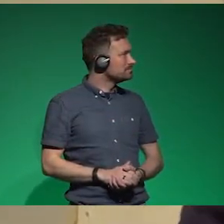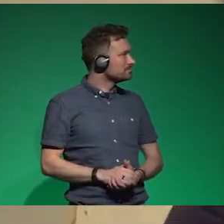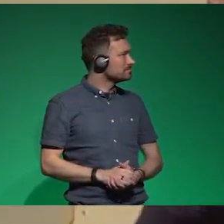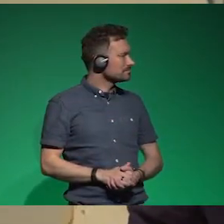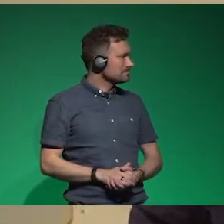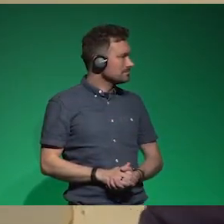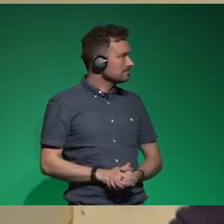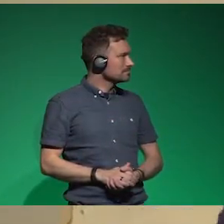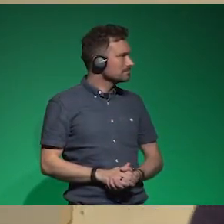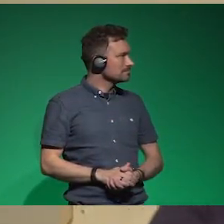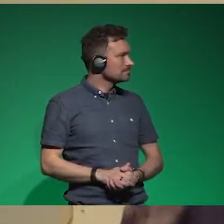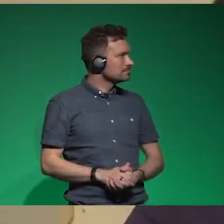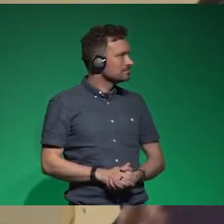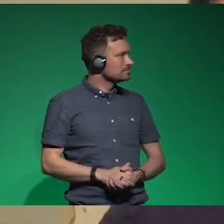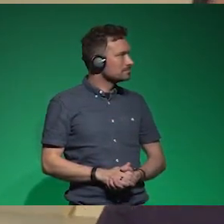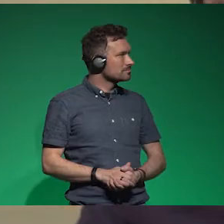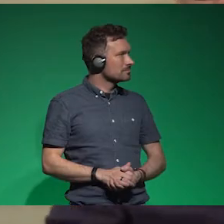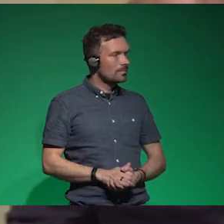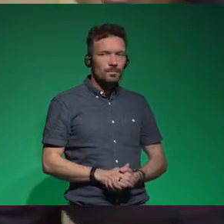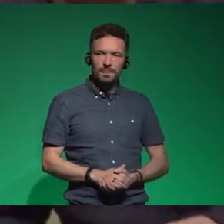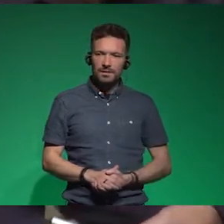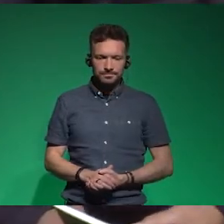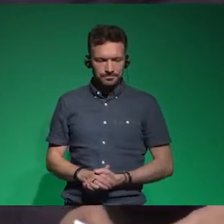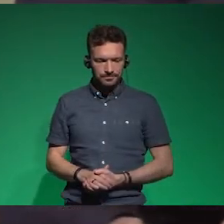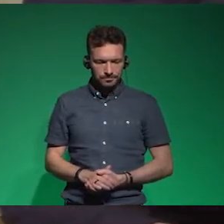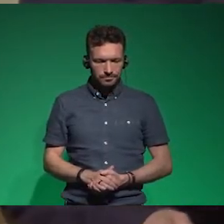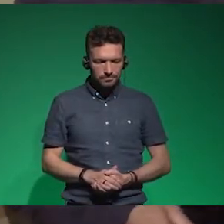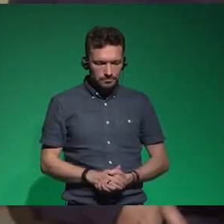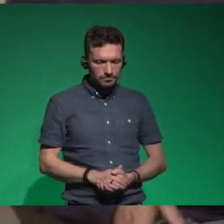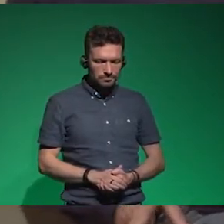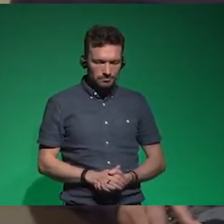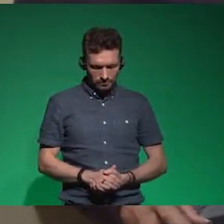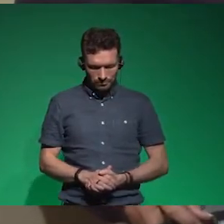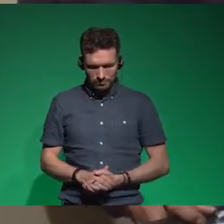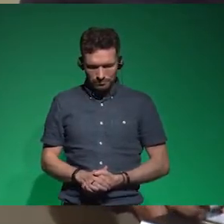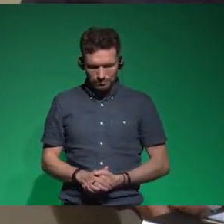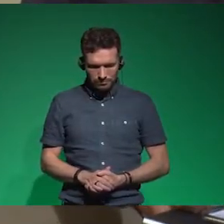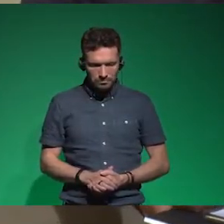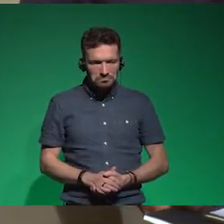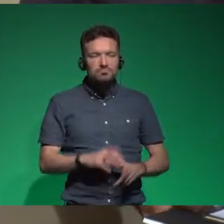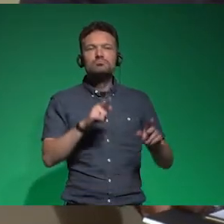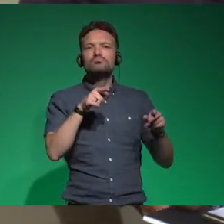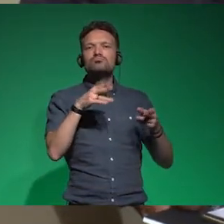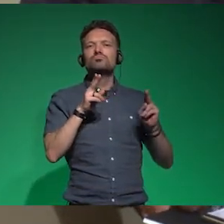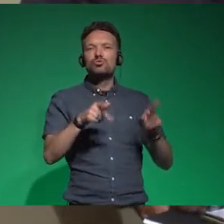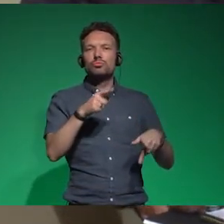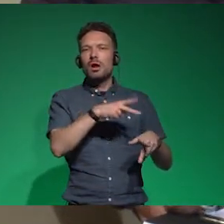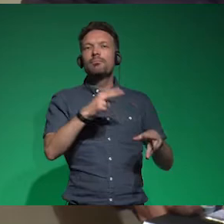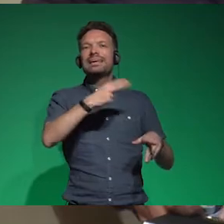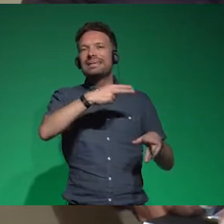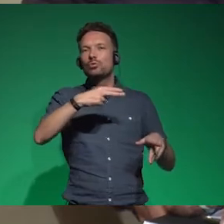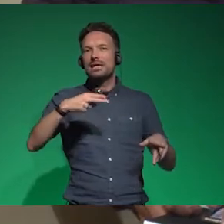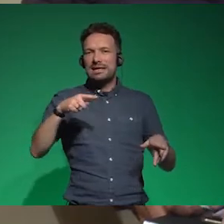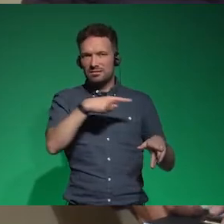The people organizing art and cultural events in a next to the national park, next to the